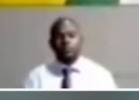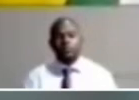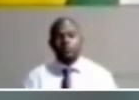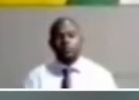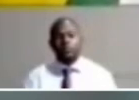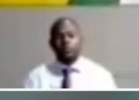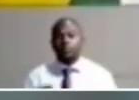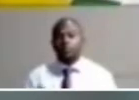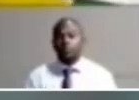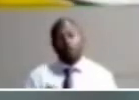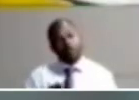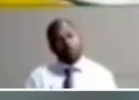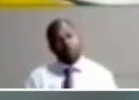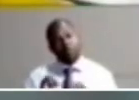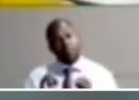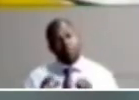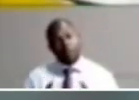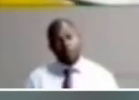Now, since we are not sure,